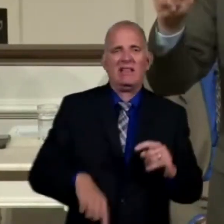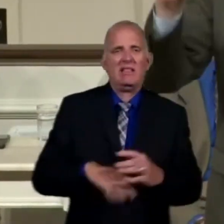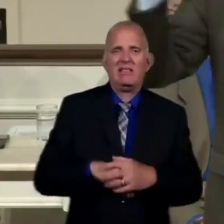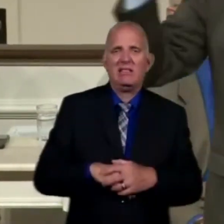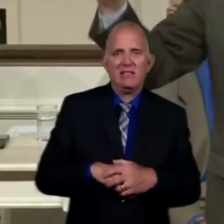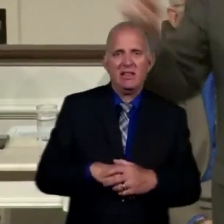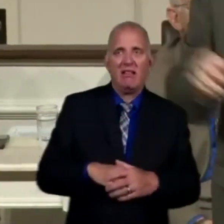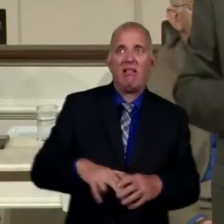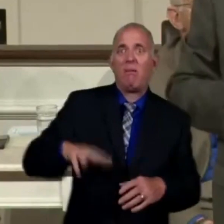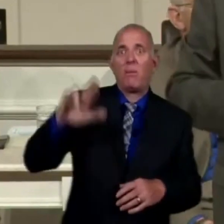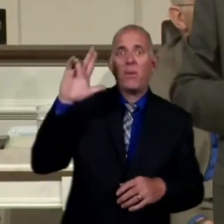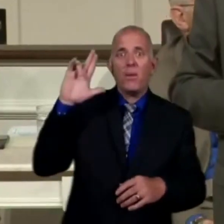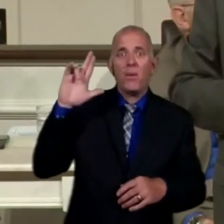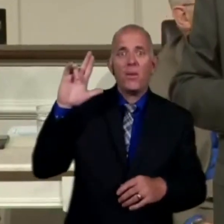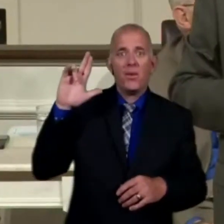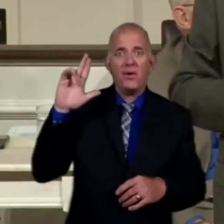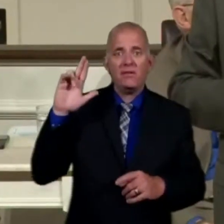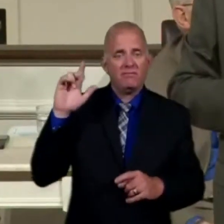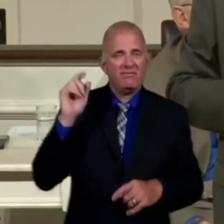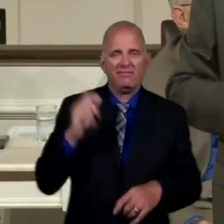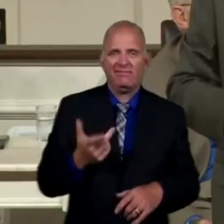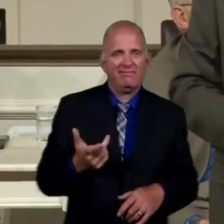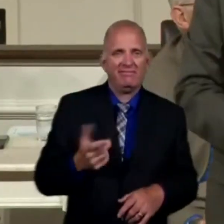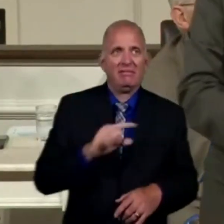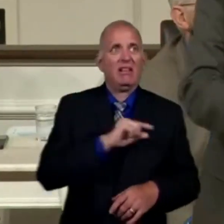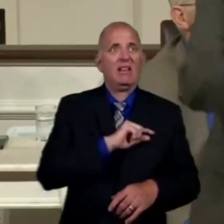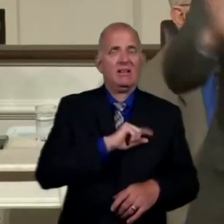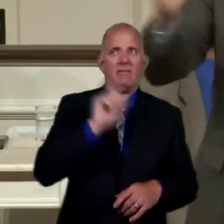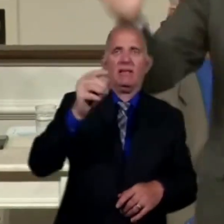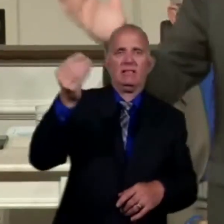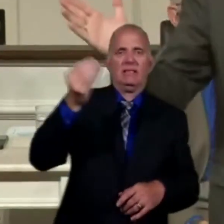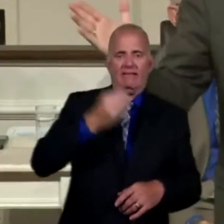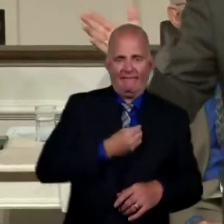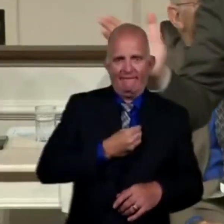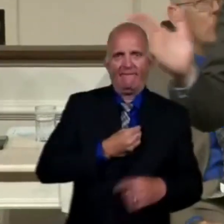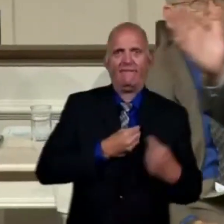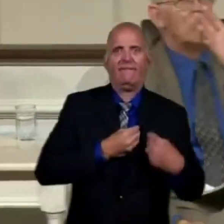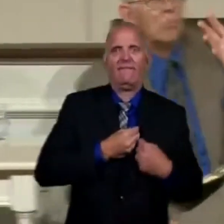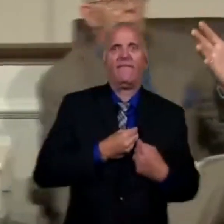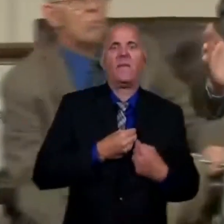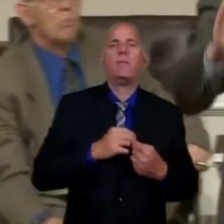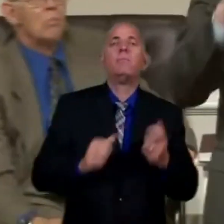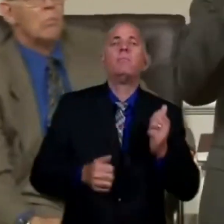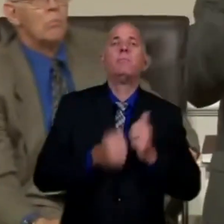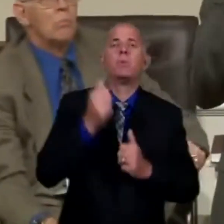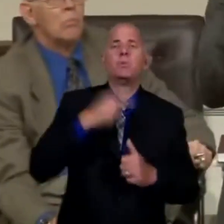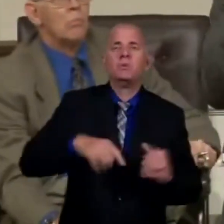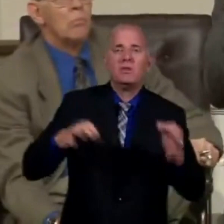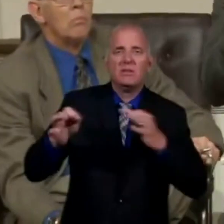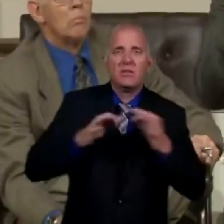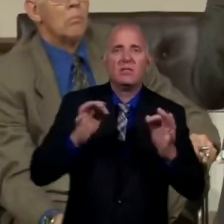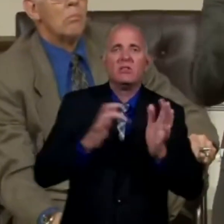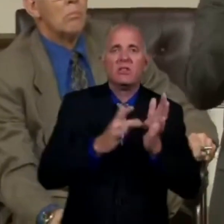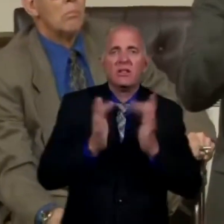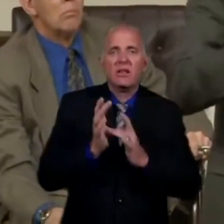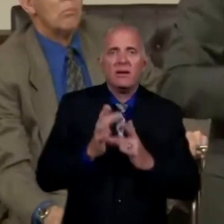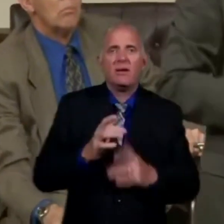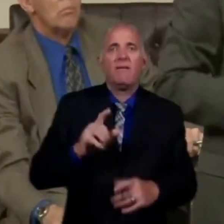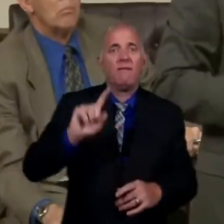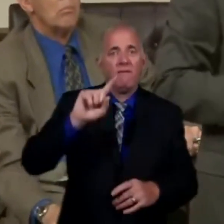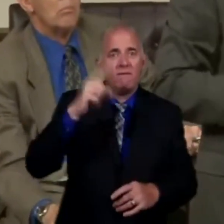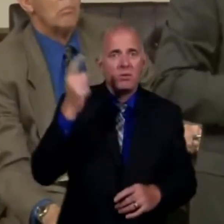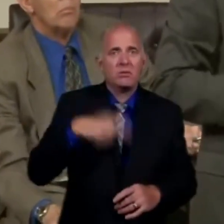It's a gift for the guilty. And most of the people that you talk to about Jesus need to understand